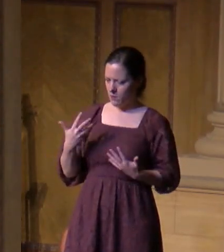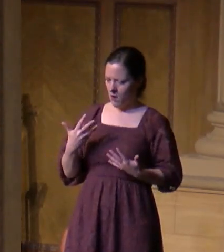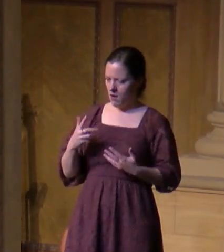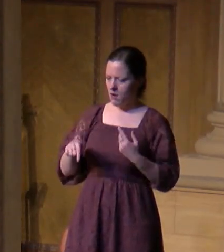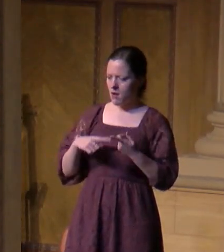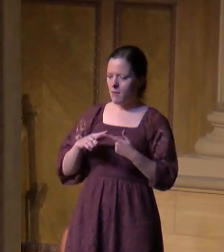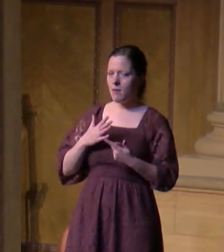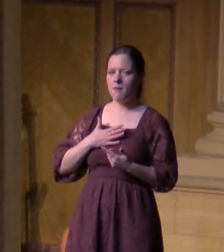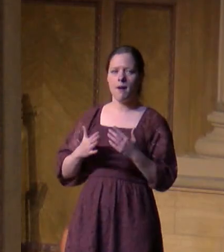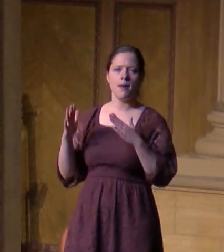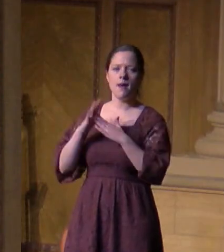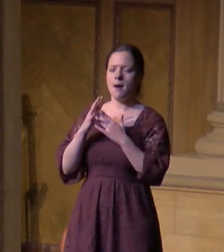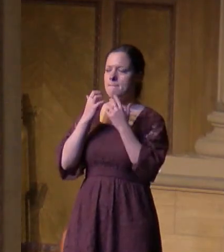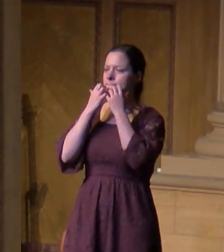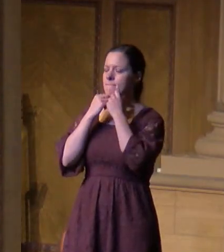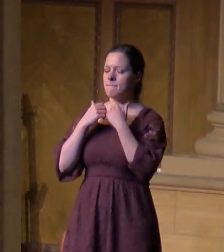me